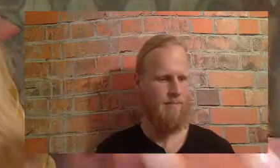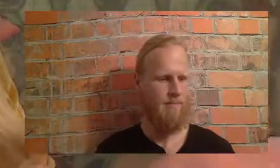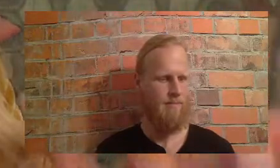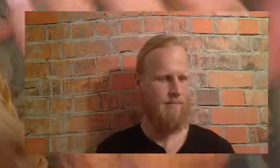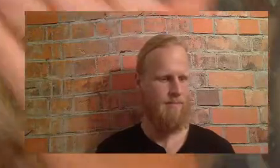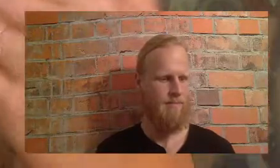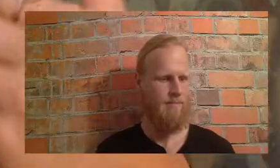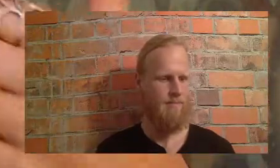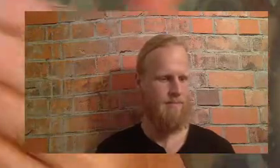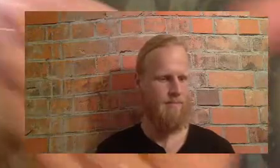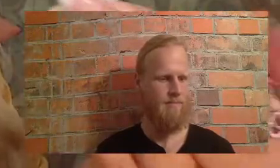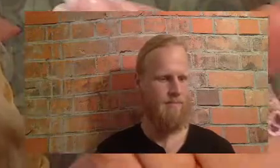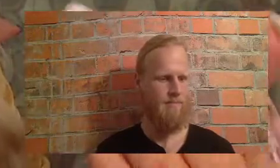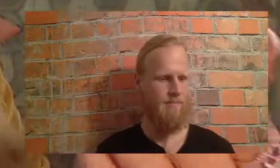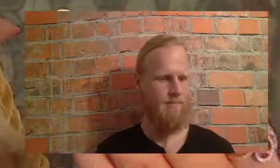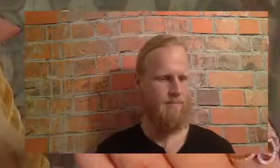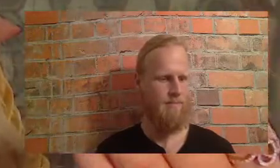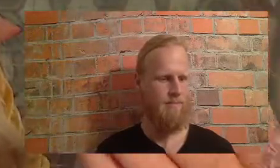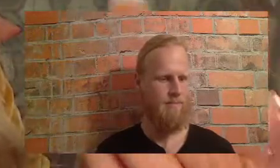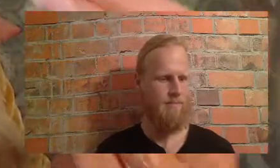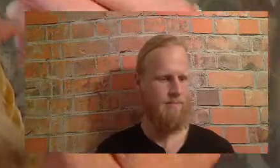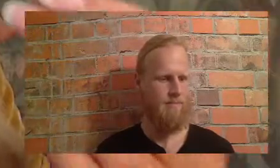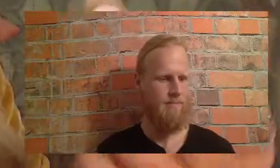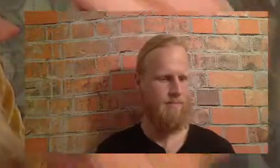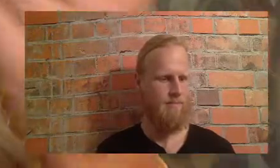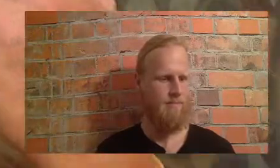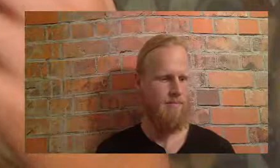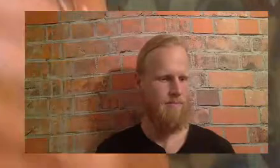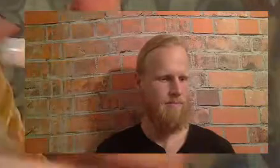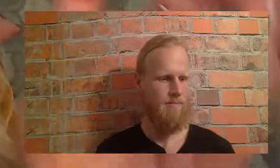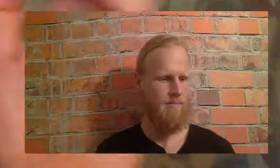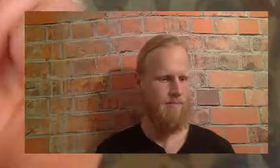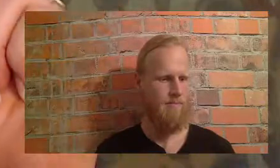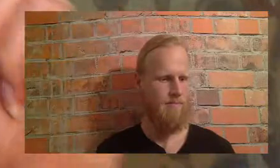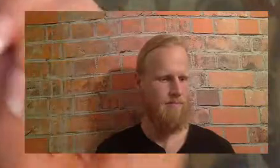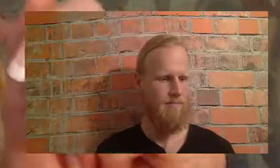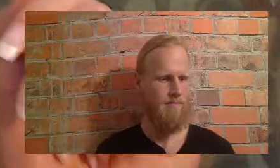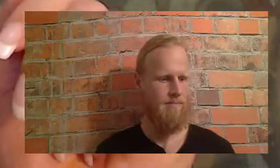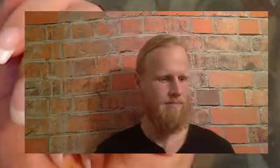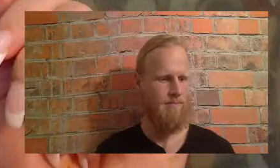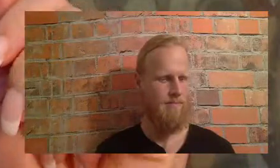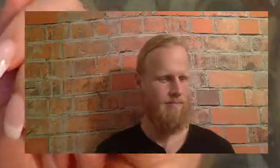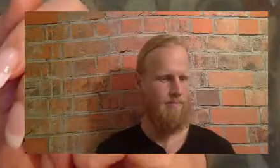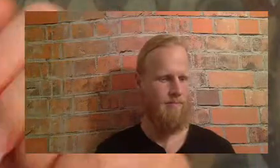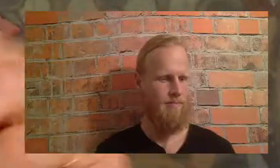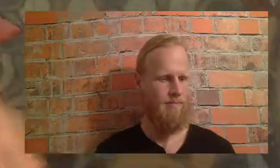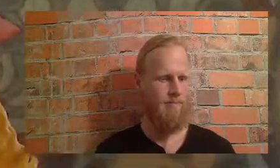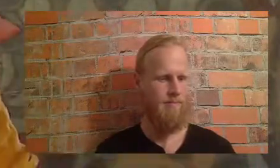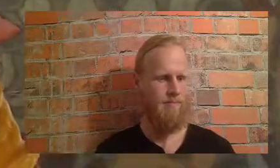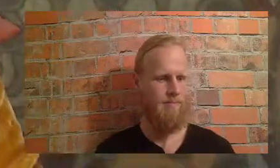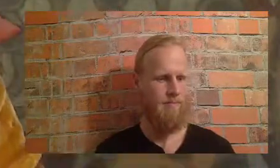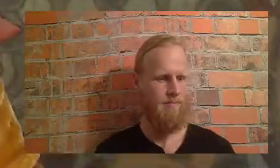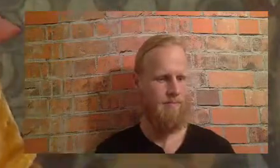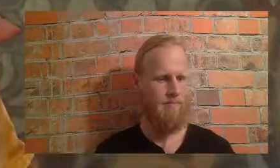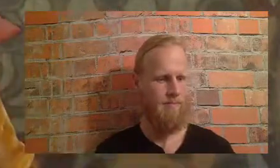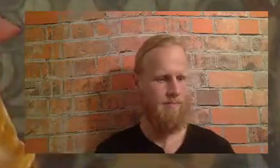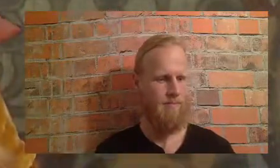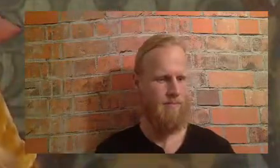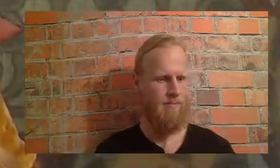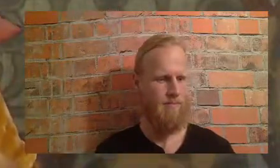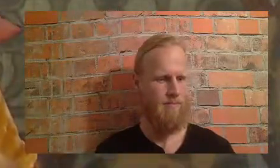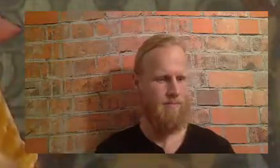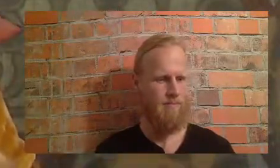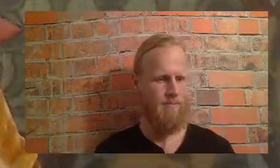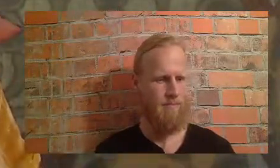It changes the way your body processes it, and it allows it to come out and be done. So a lot of what creates